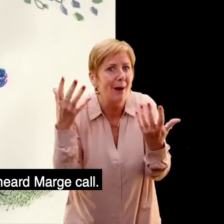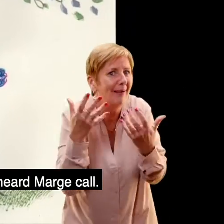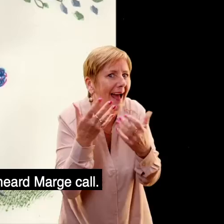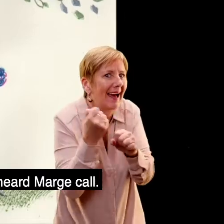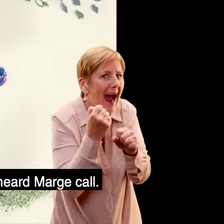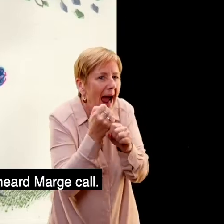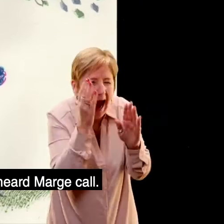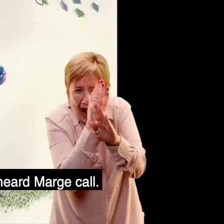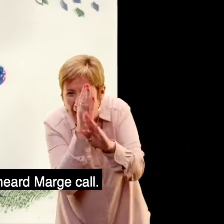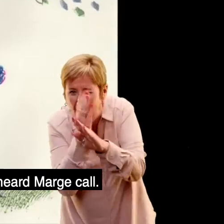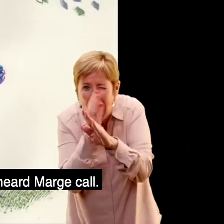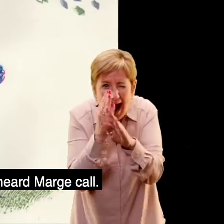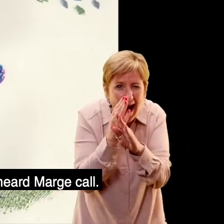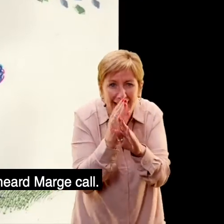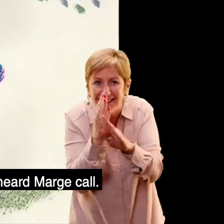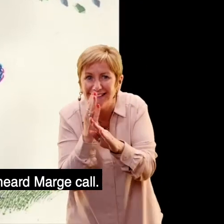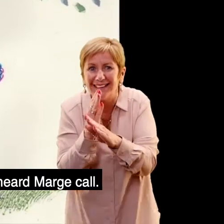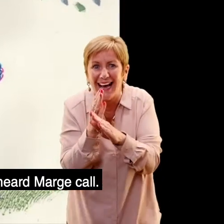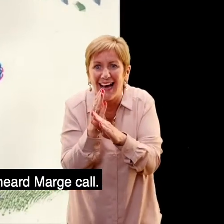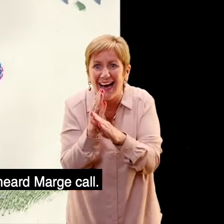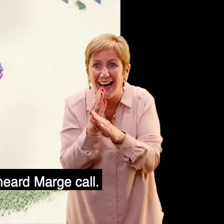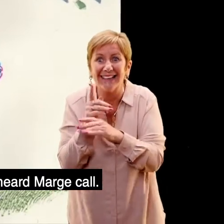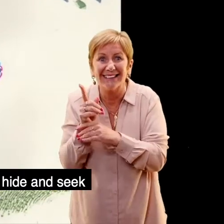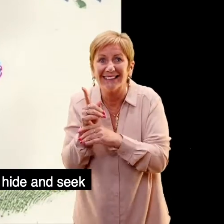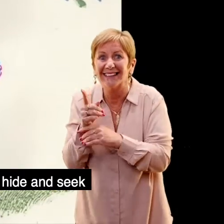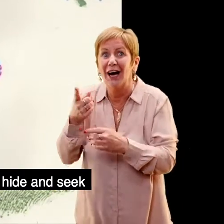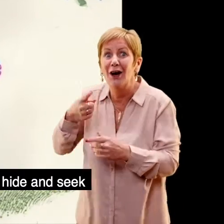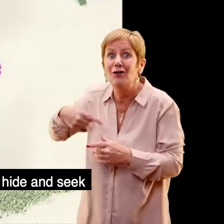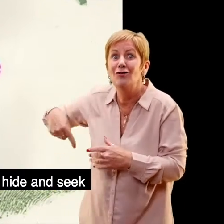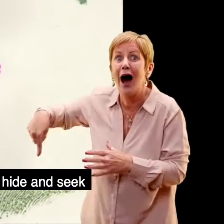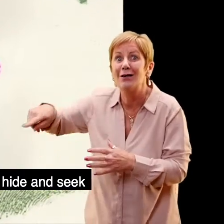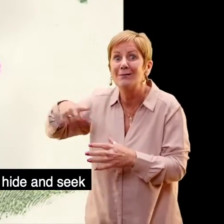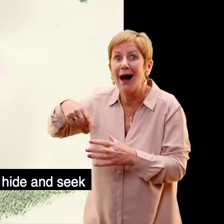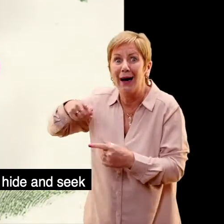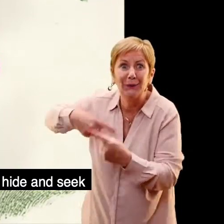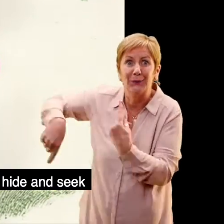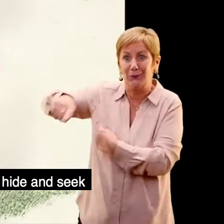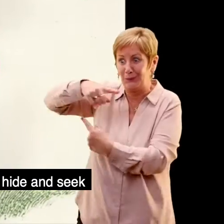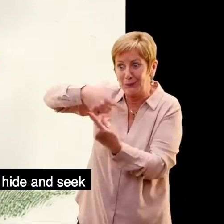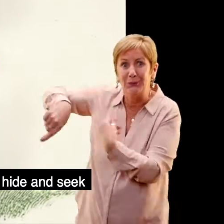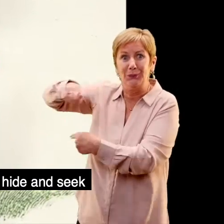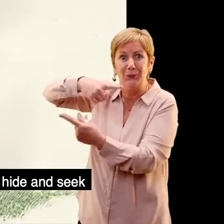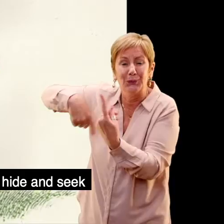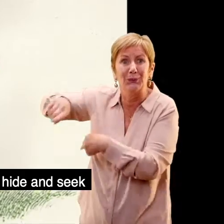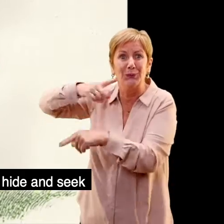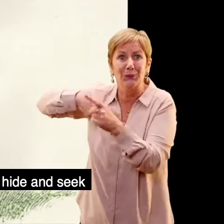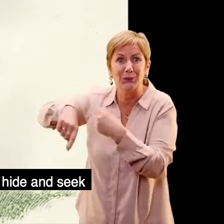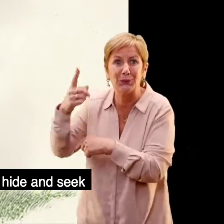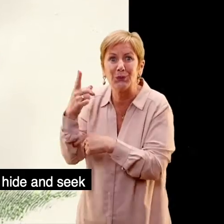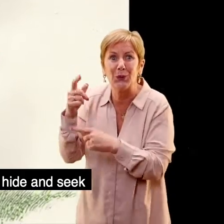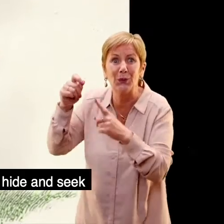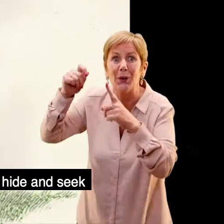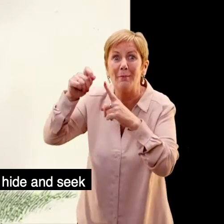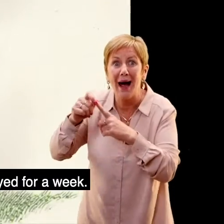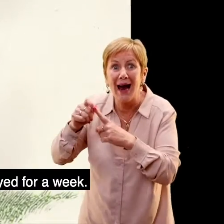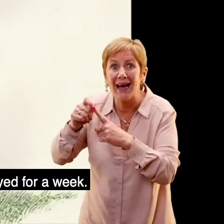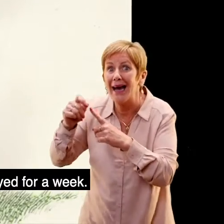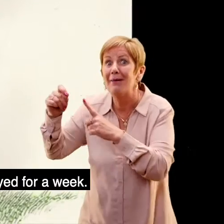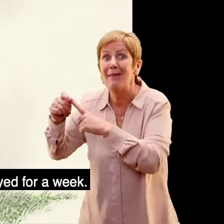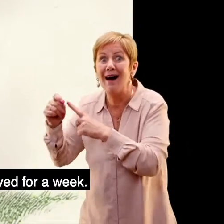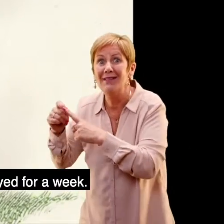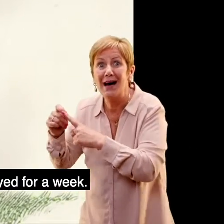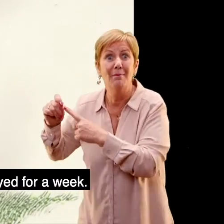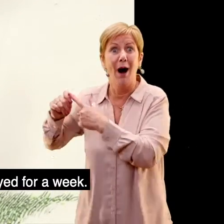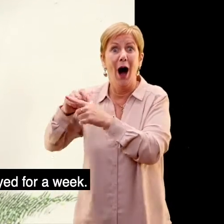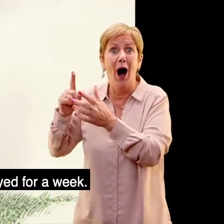they soon came over when they heard Marge call. In the bubbling bog they all played hide and seek. If it hadn't got dark, they'd